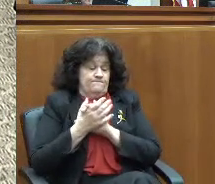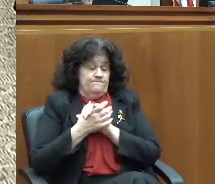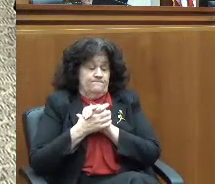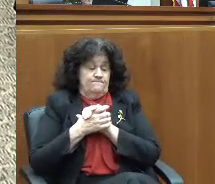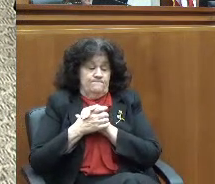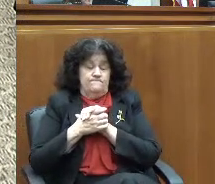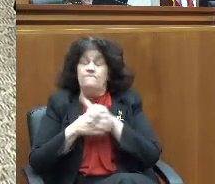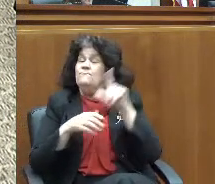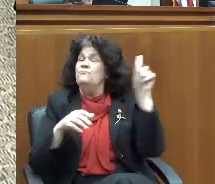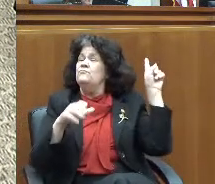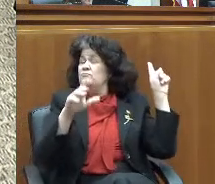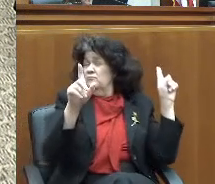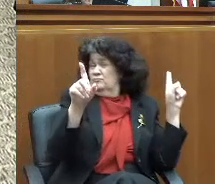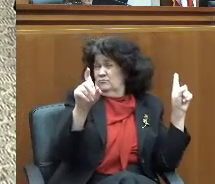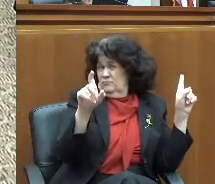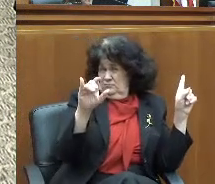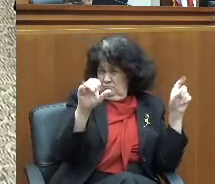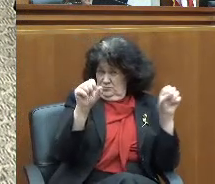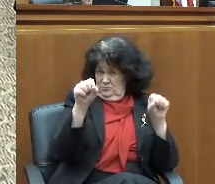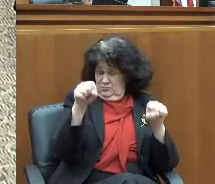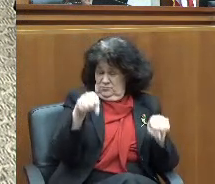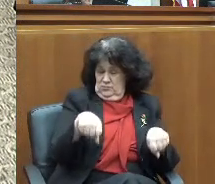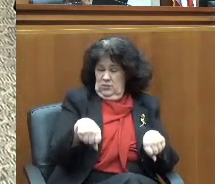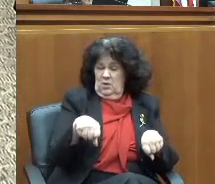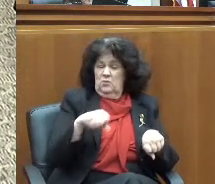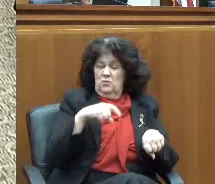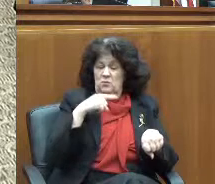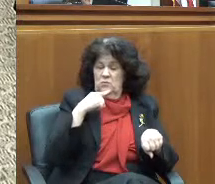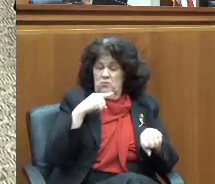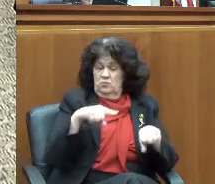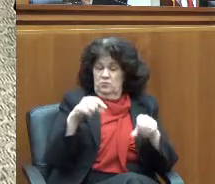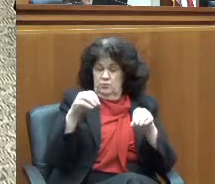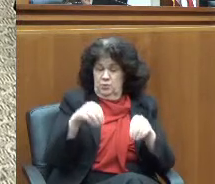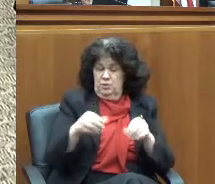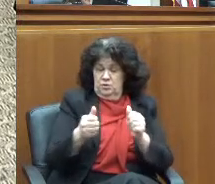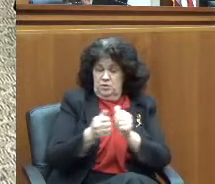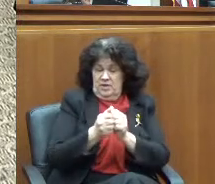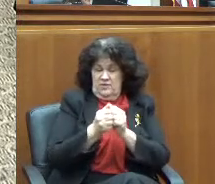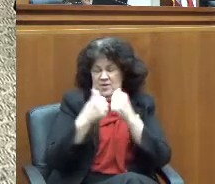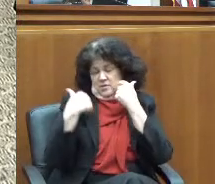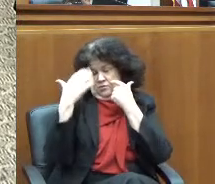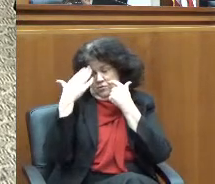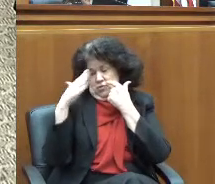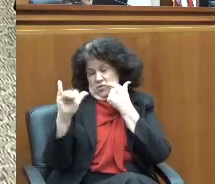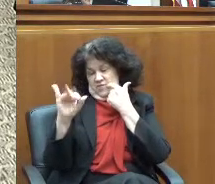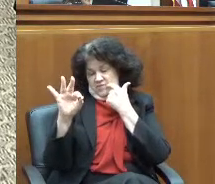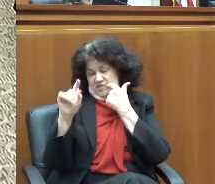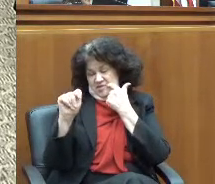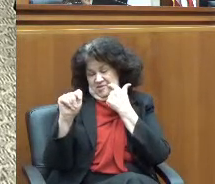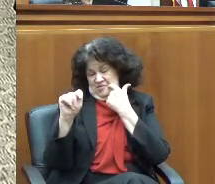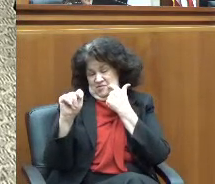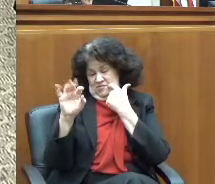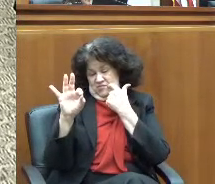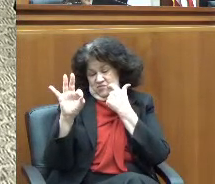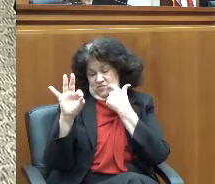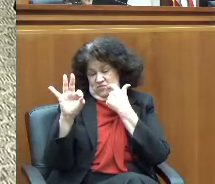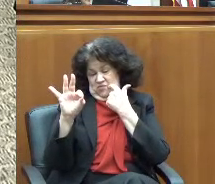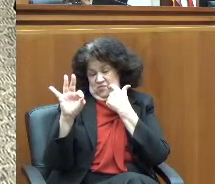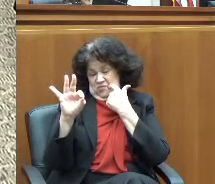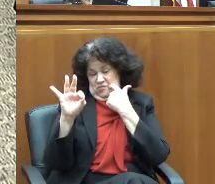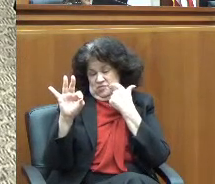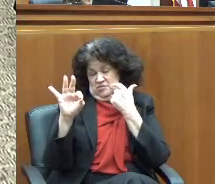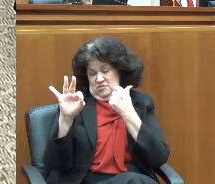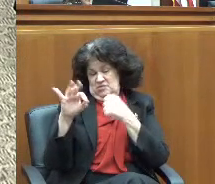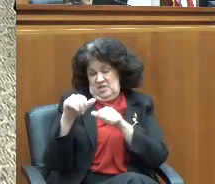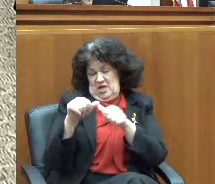Just, if we could really put a group together, and I don't know if this is the task force, some realm or